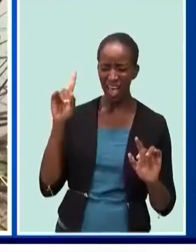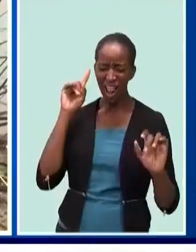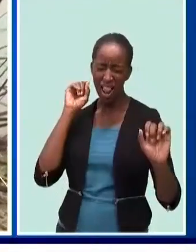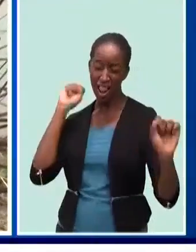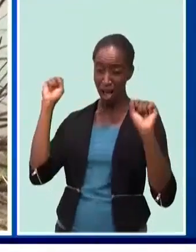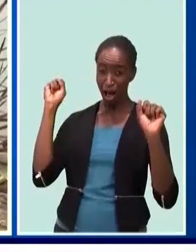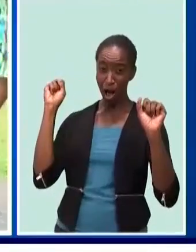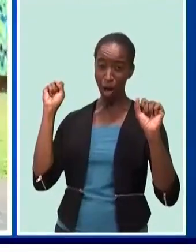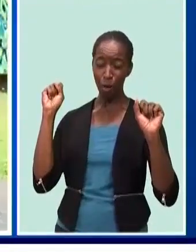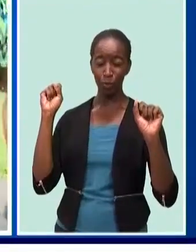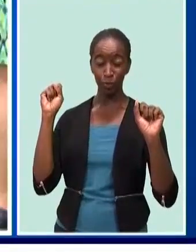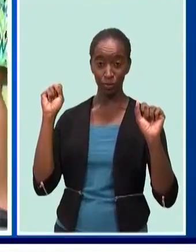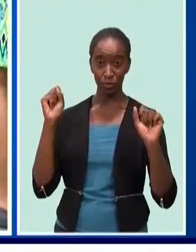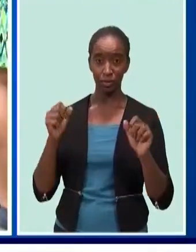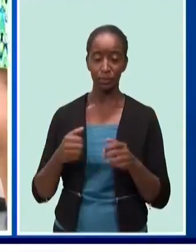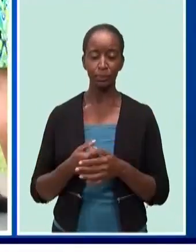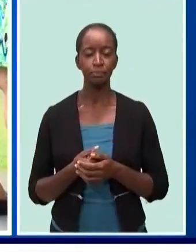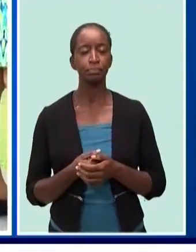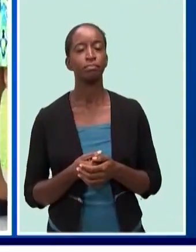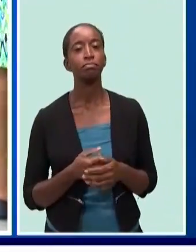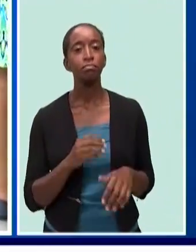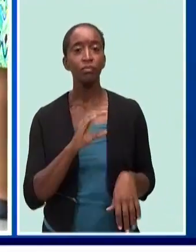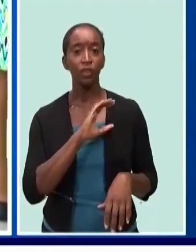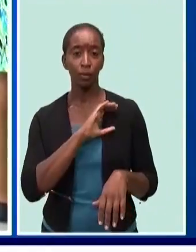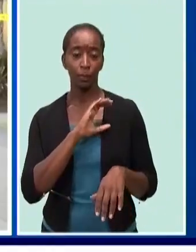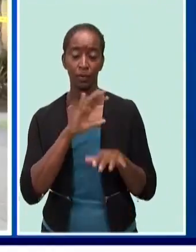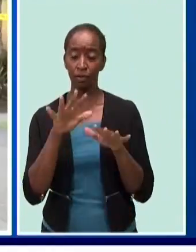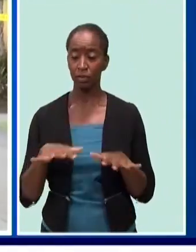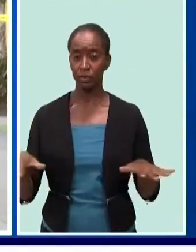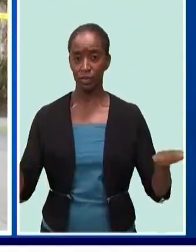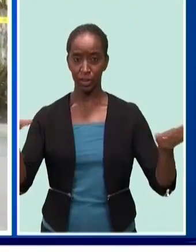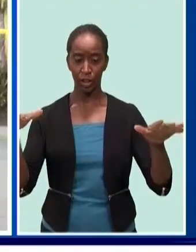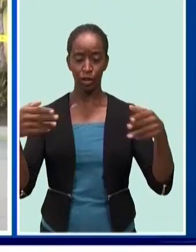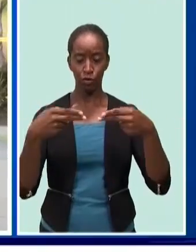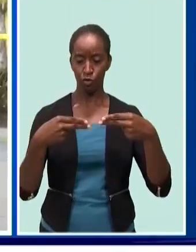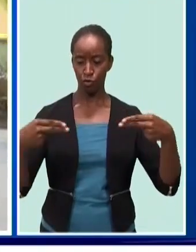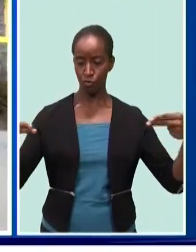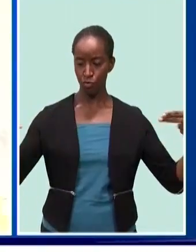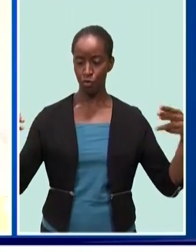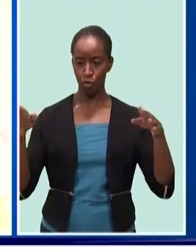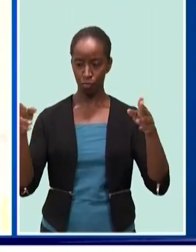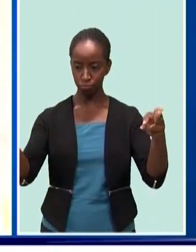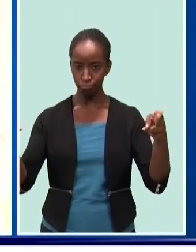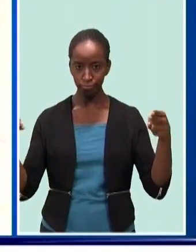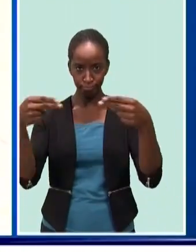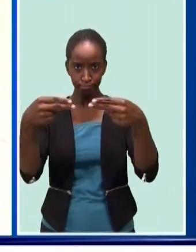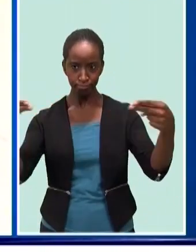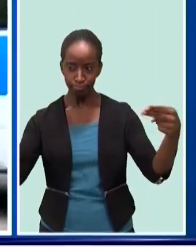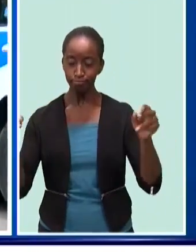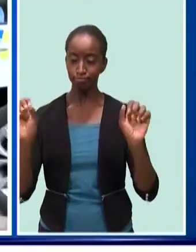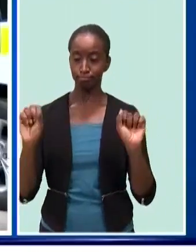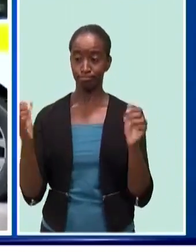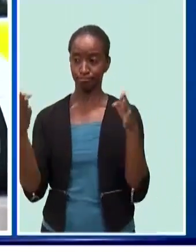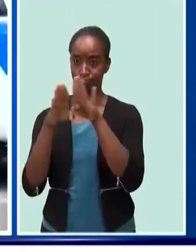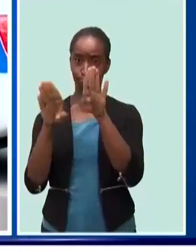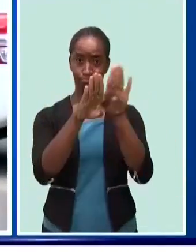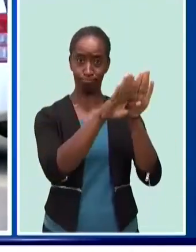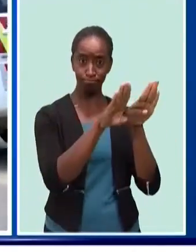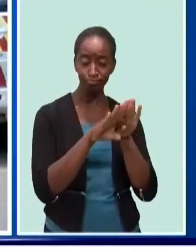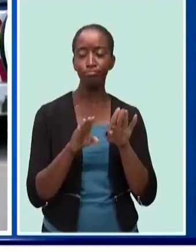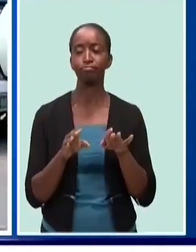ears was actually ringing. Police teams quickly cordoned off the area and started their investigations, shutting down the mall, combing the area